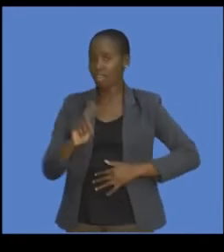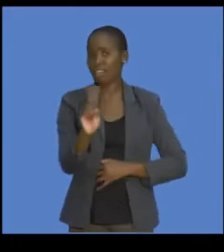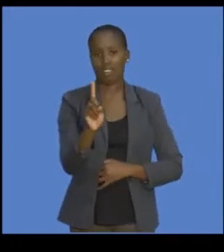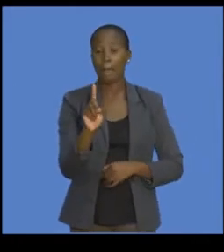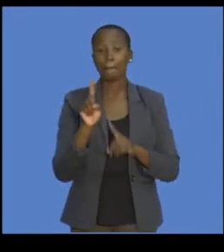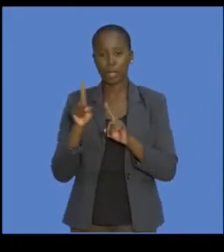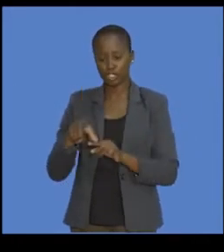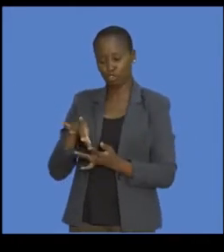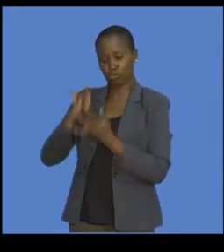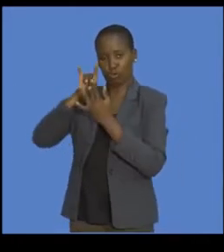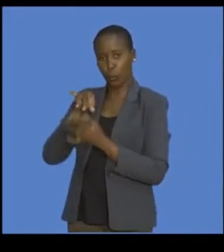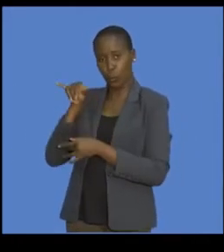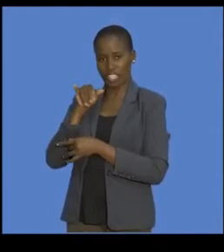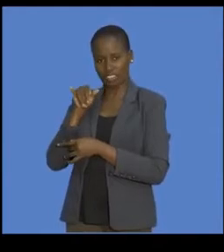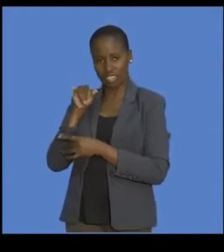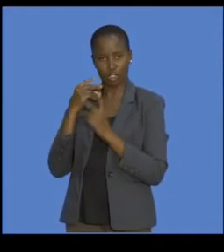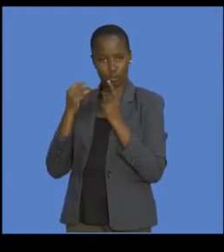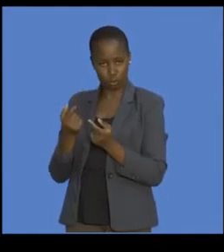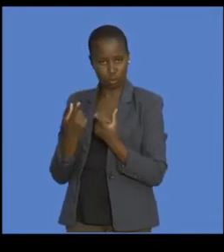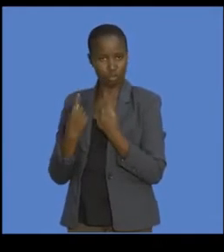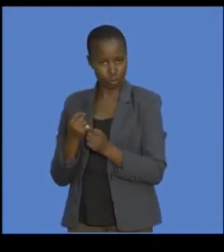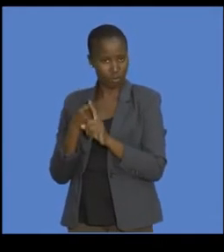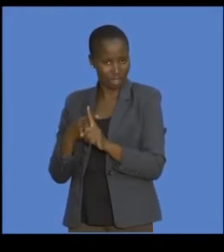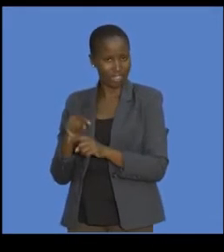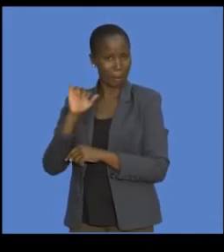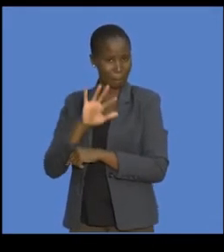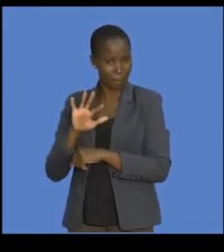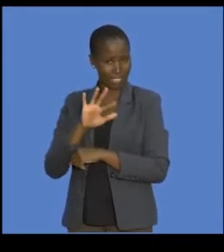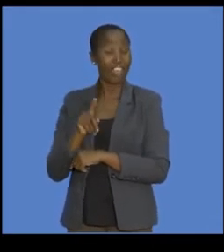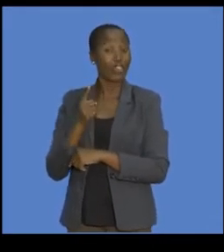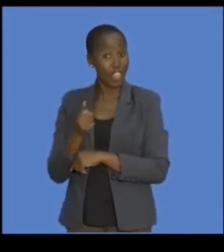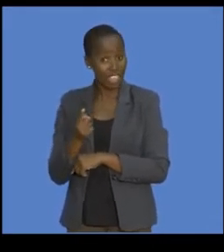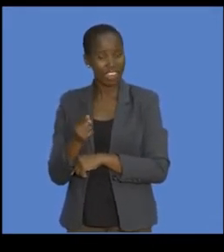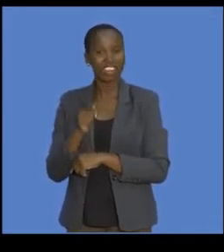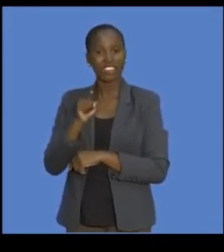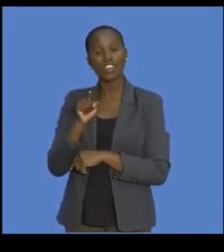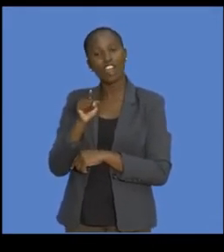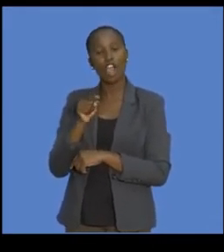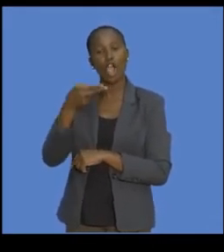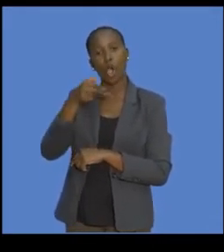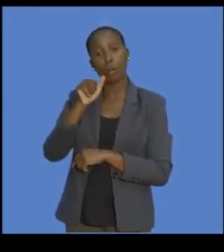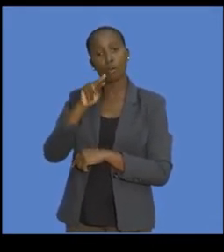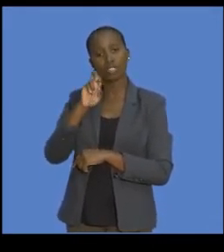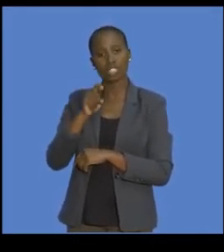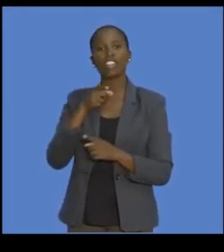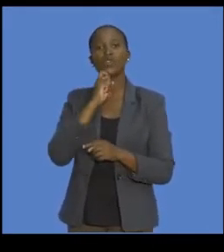specific to a target area. However, your hormones can travel in the bloodstream throughout the